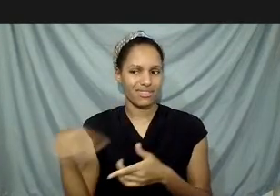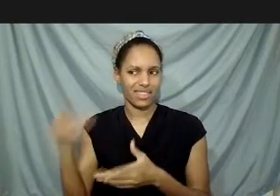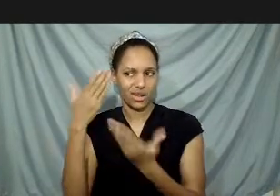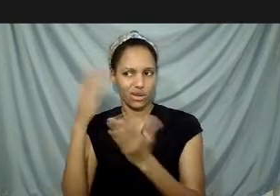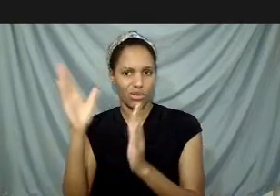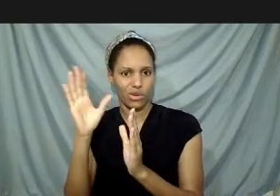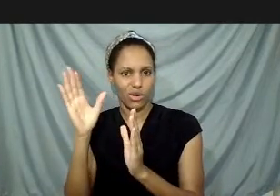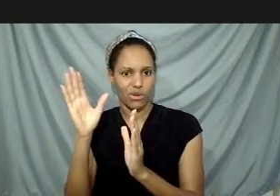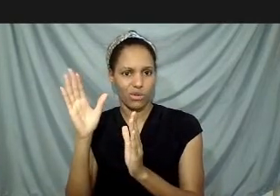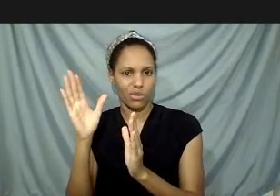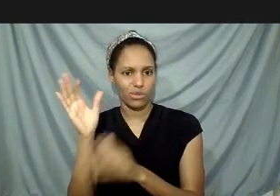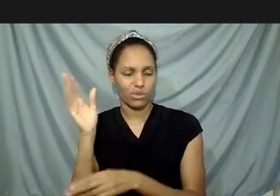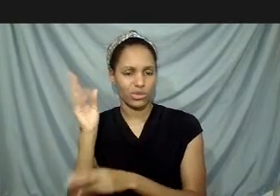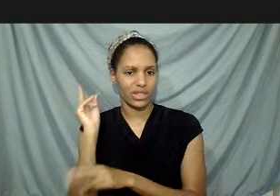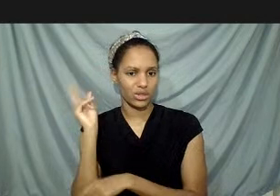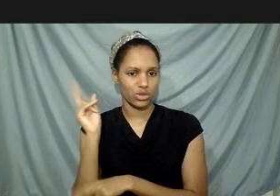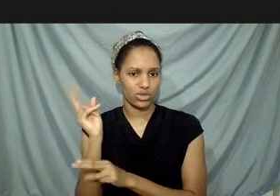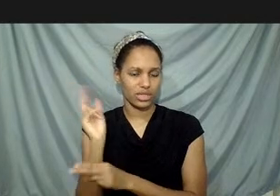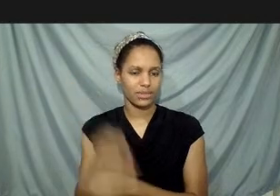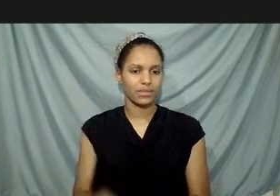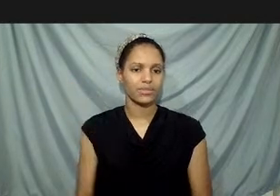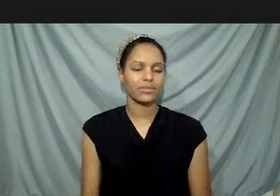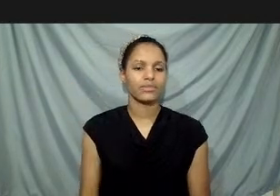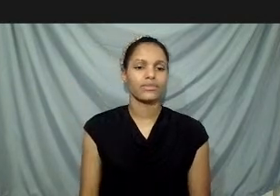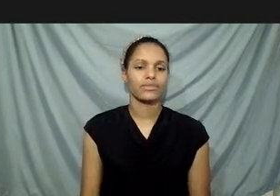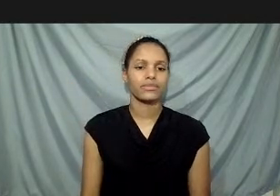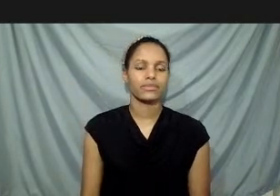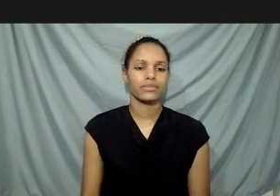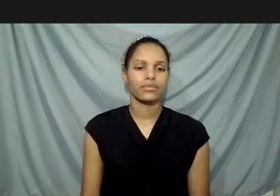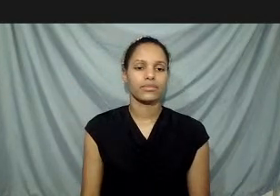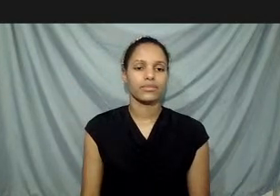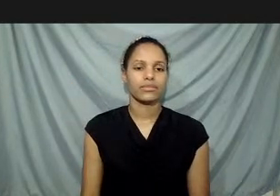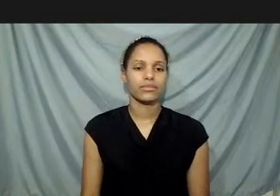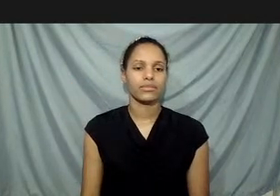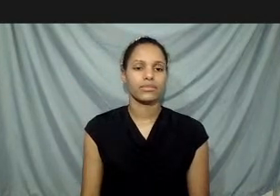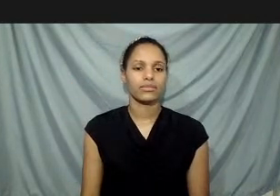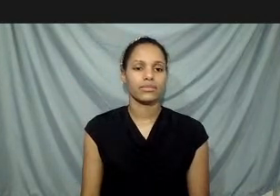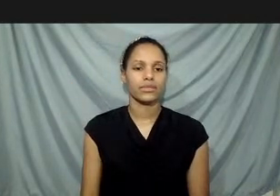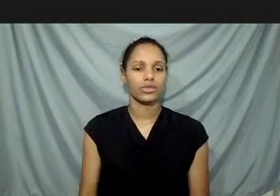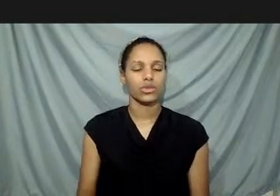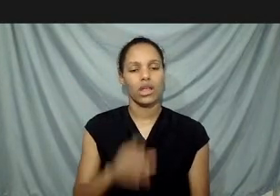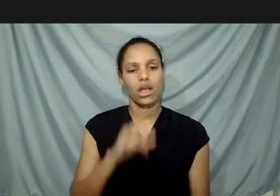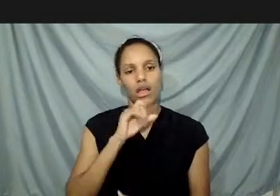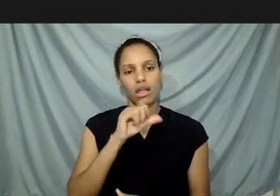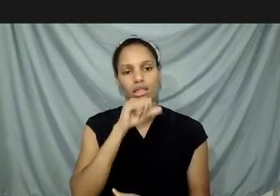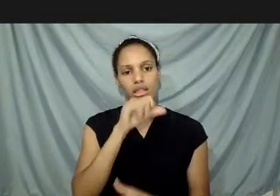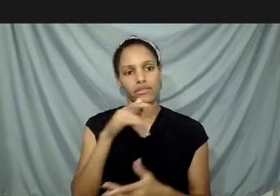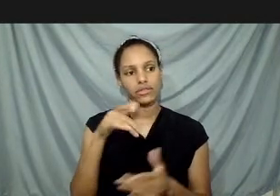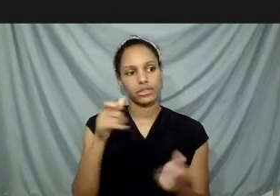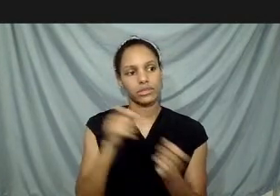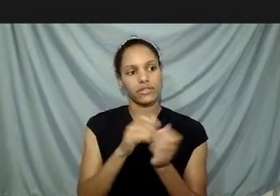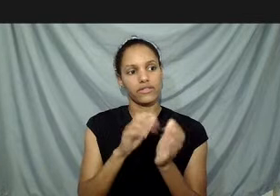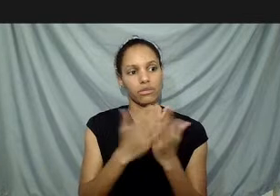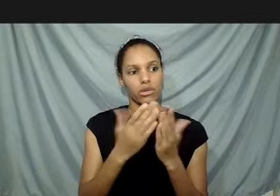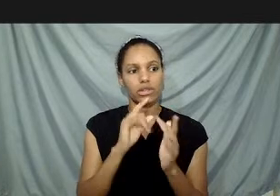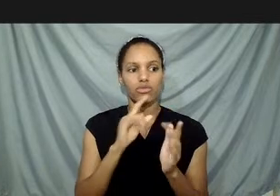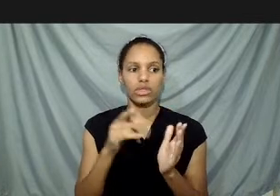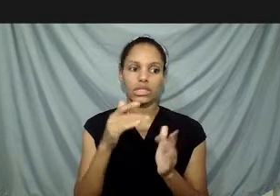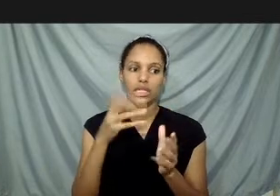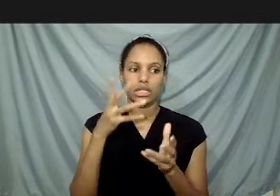right? So I love what Brenda Dixon Gottschalk's book kind of revealed to me. The Black Dancing Body